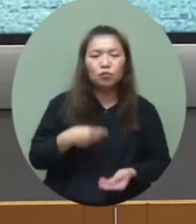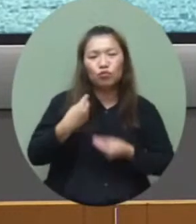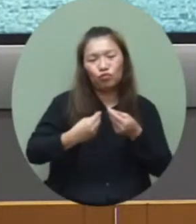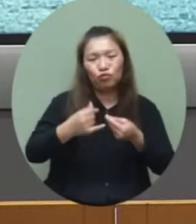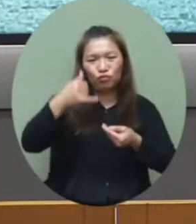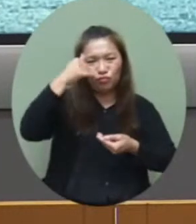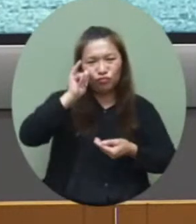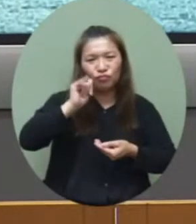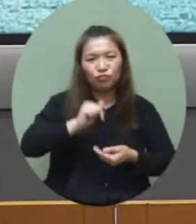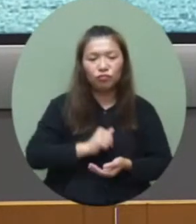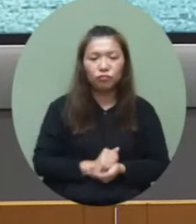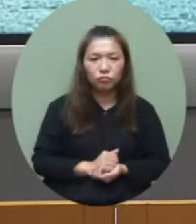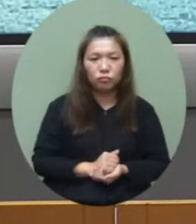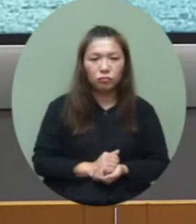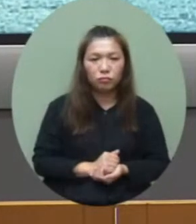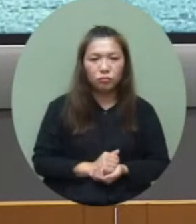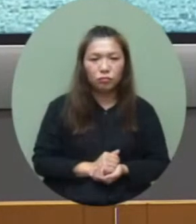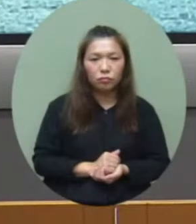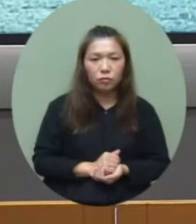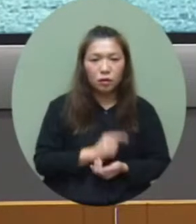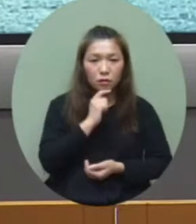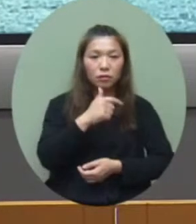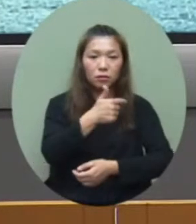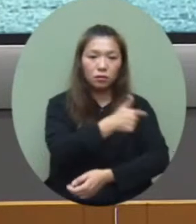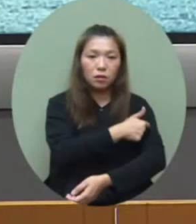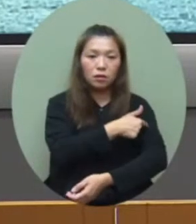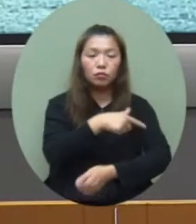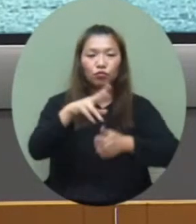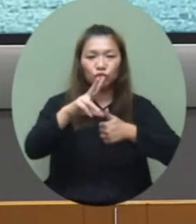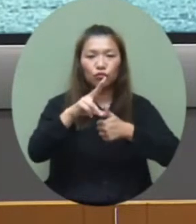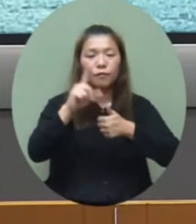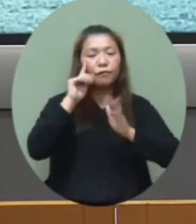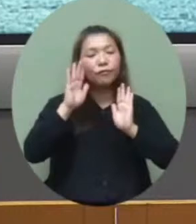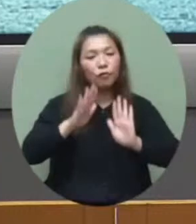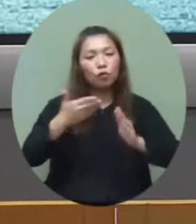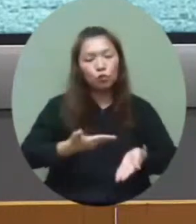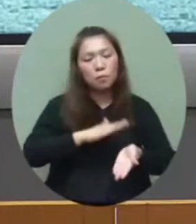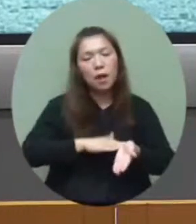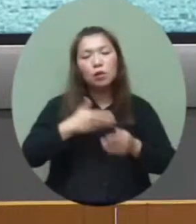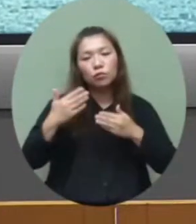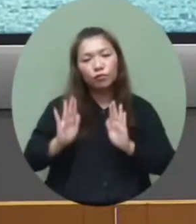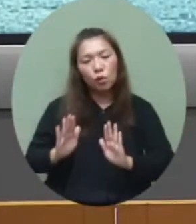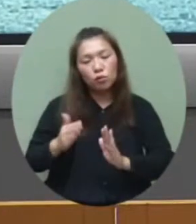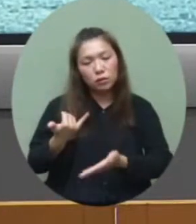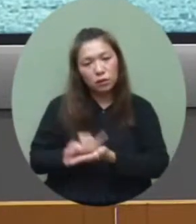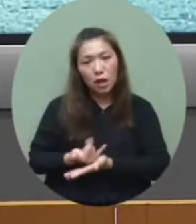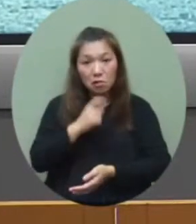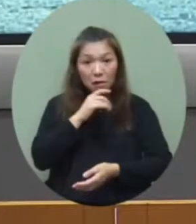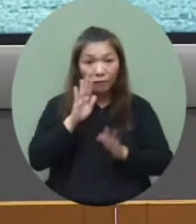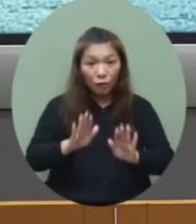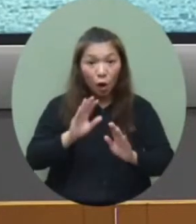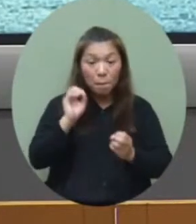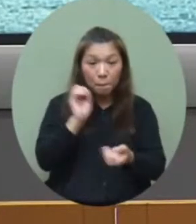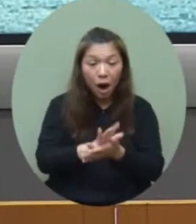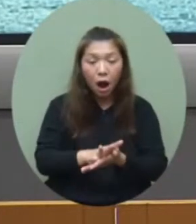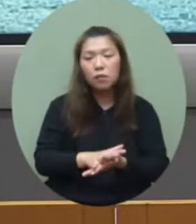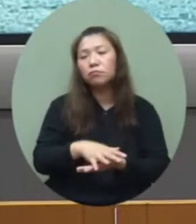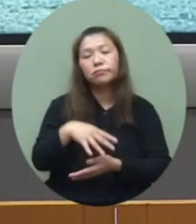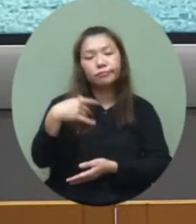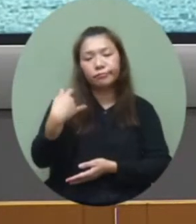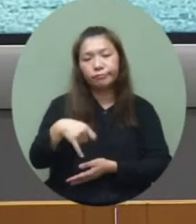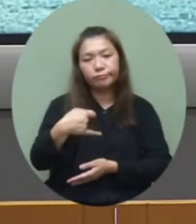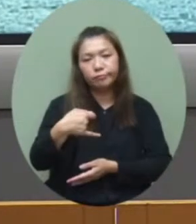vaccinated, Omicron is very transmissible. And for vaccination, it's mainly to prevent